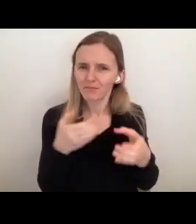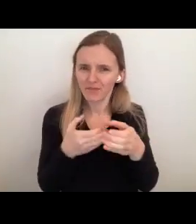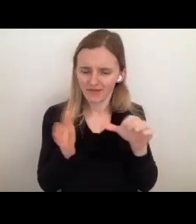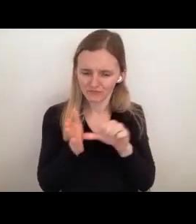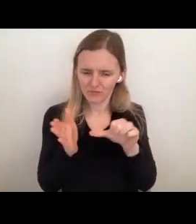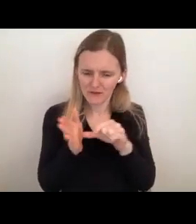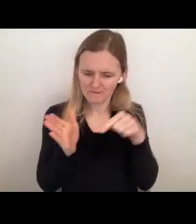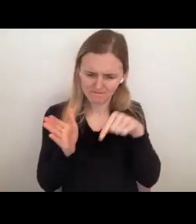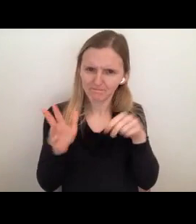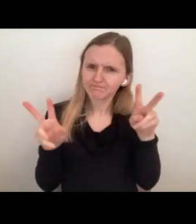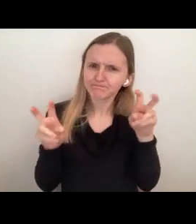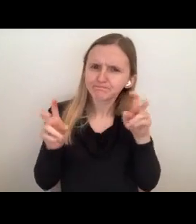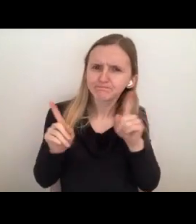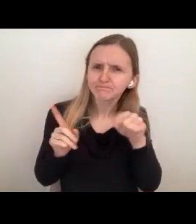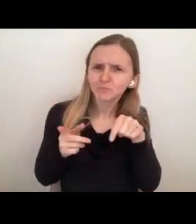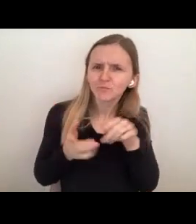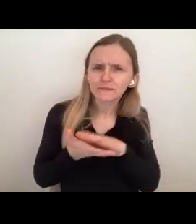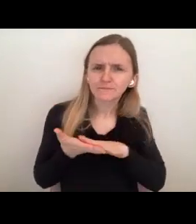problem was